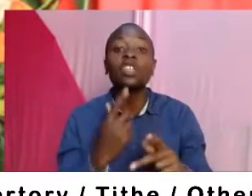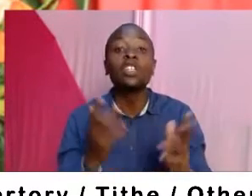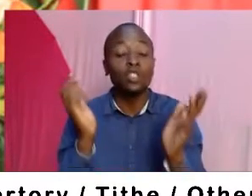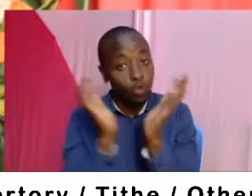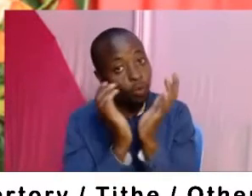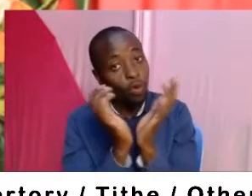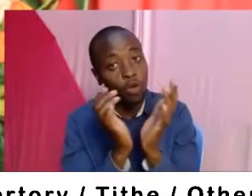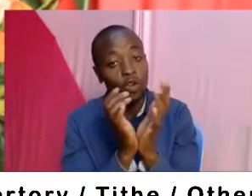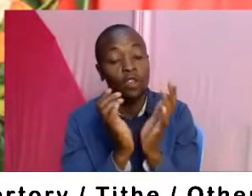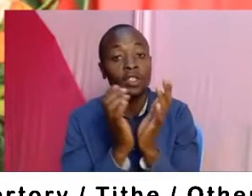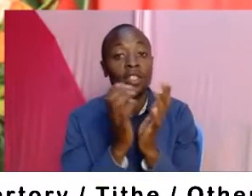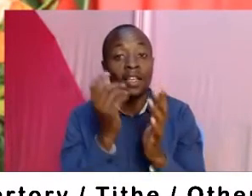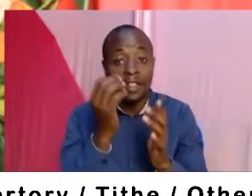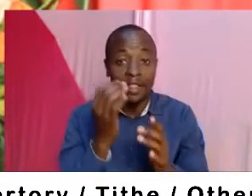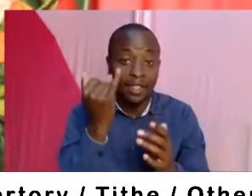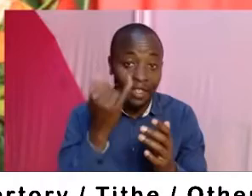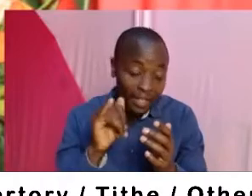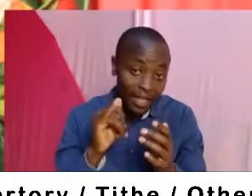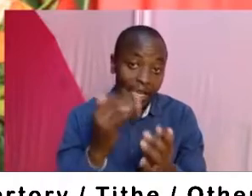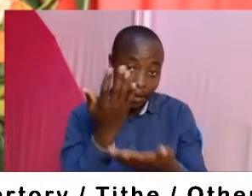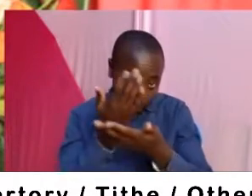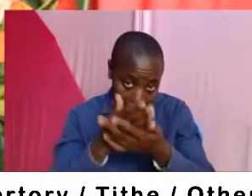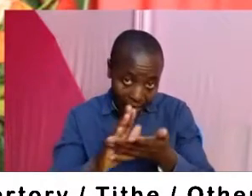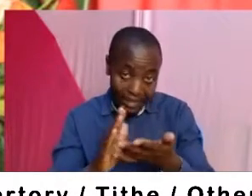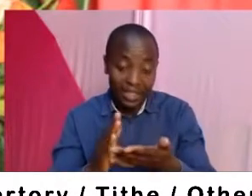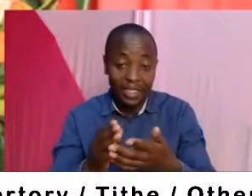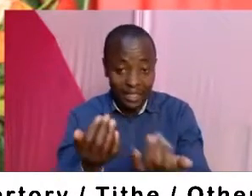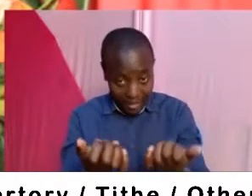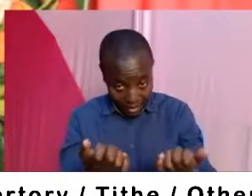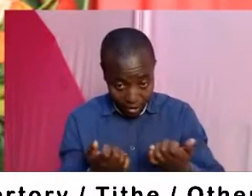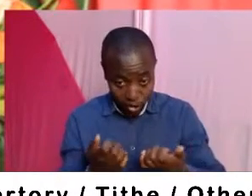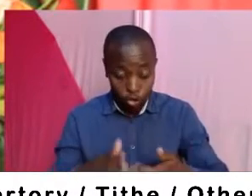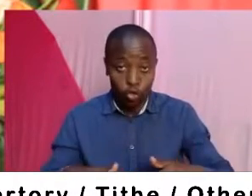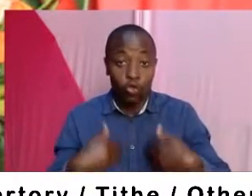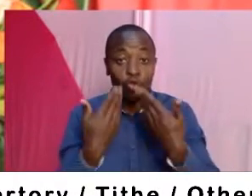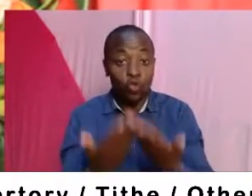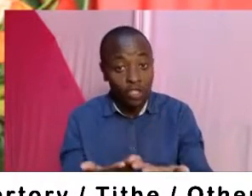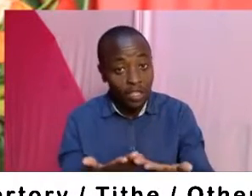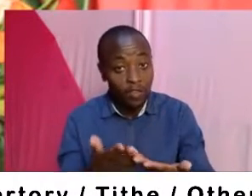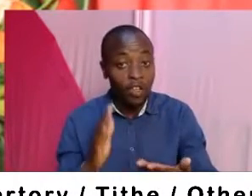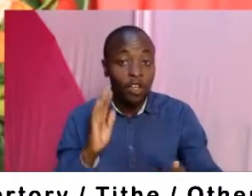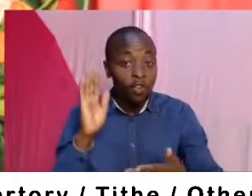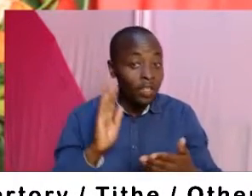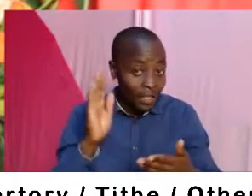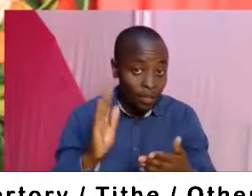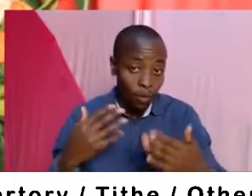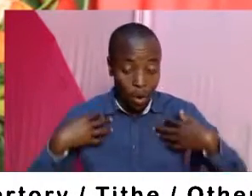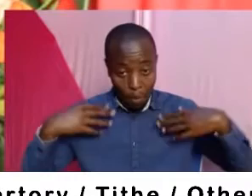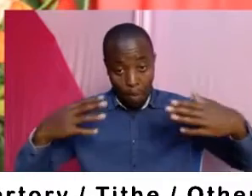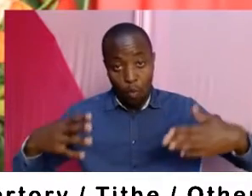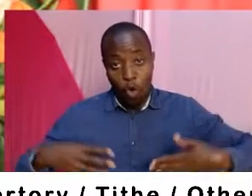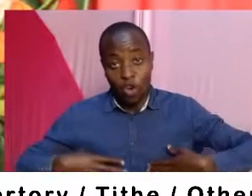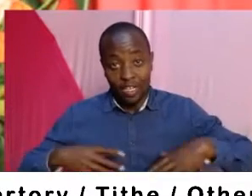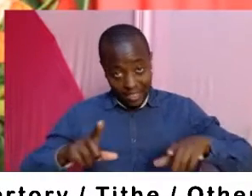that they are a remnant, and therefore they need to offer themselves to God and offer their bodies to God